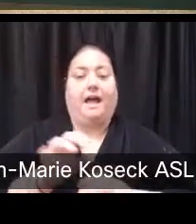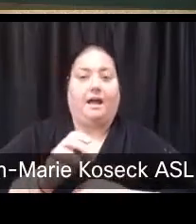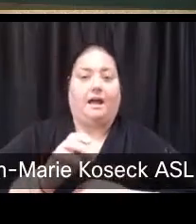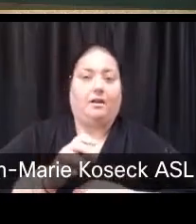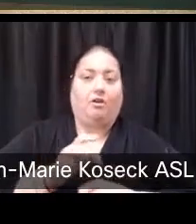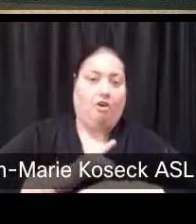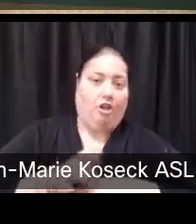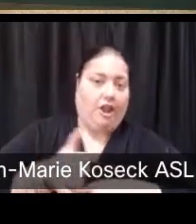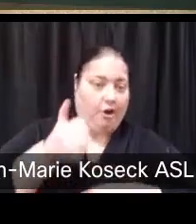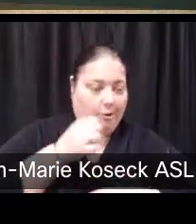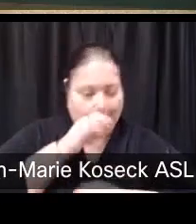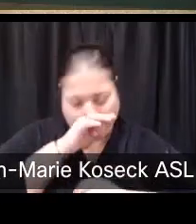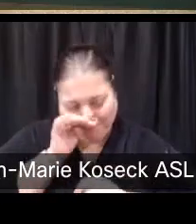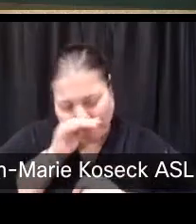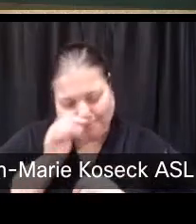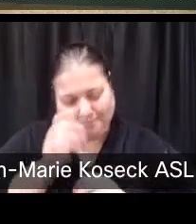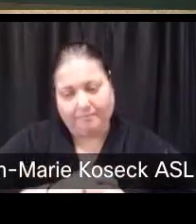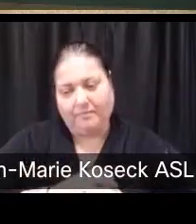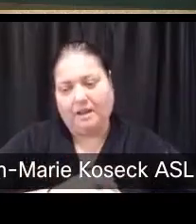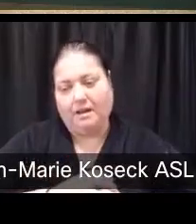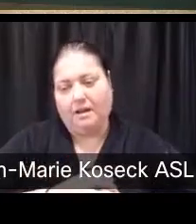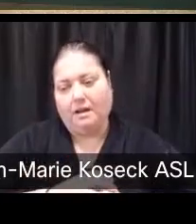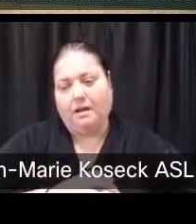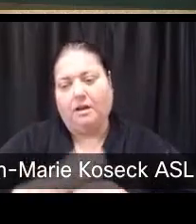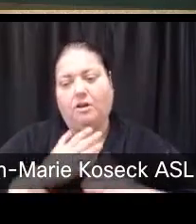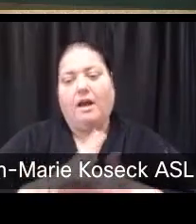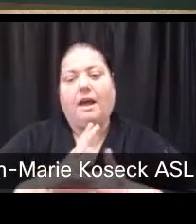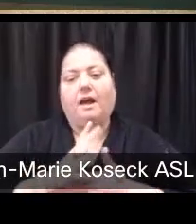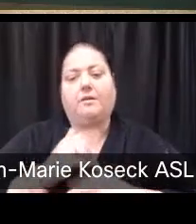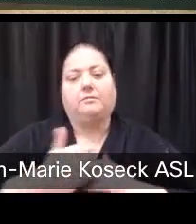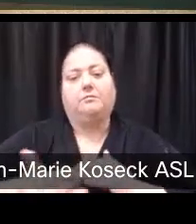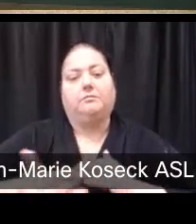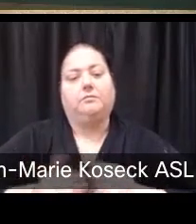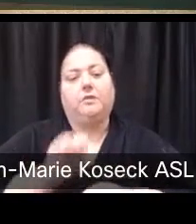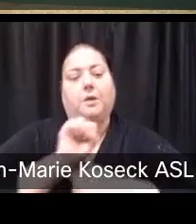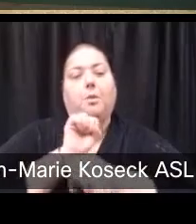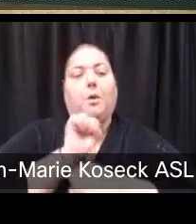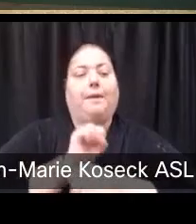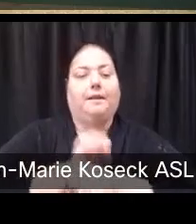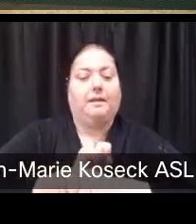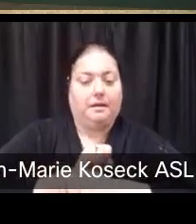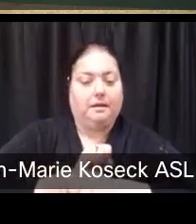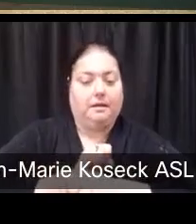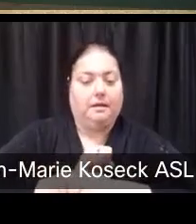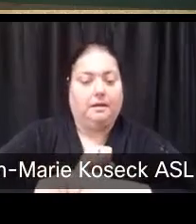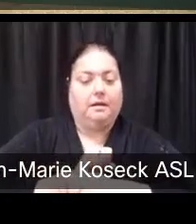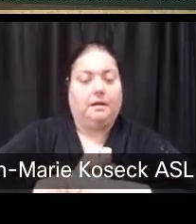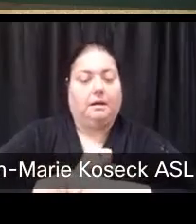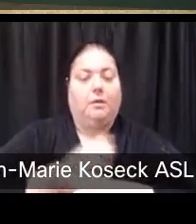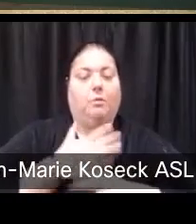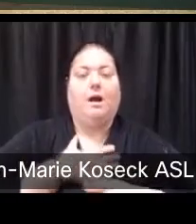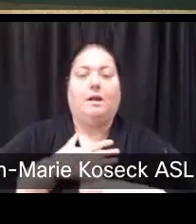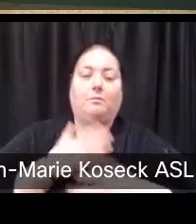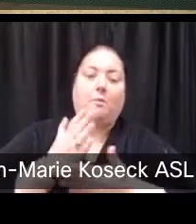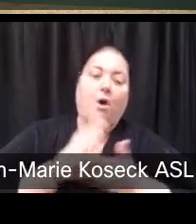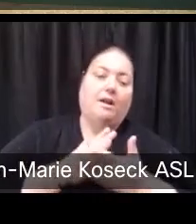Okay. All right. So all right with the group, I'm going to move on to employment. And so what aspects of